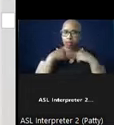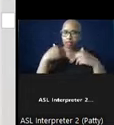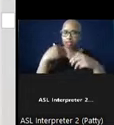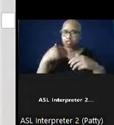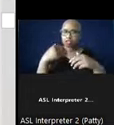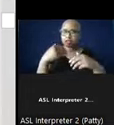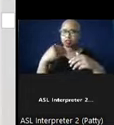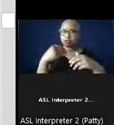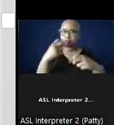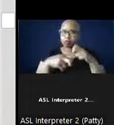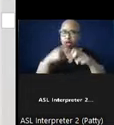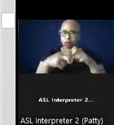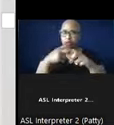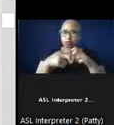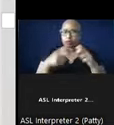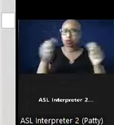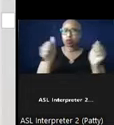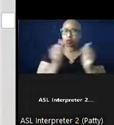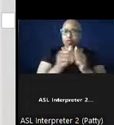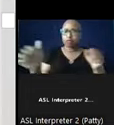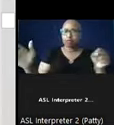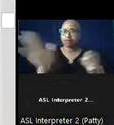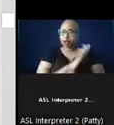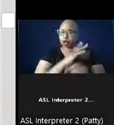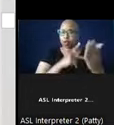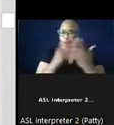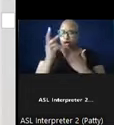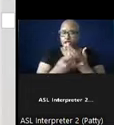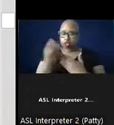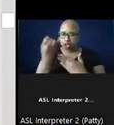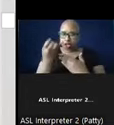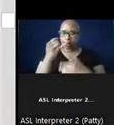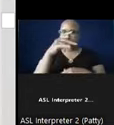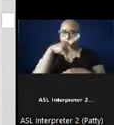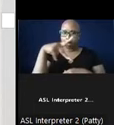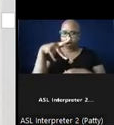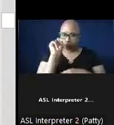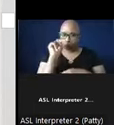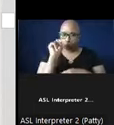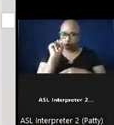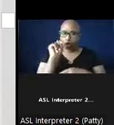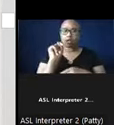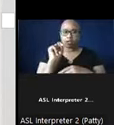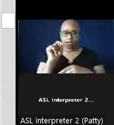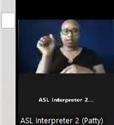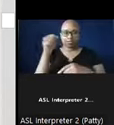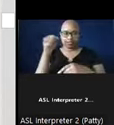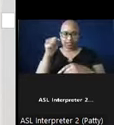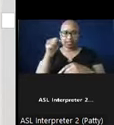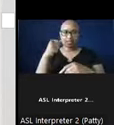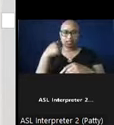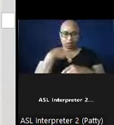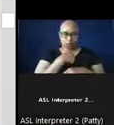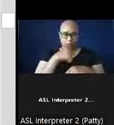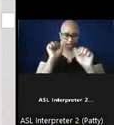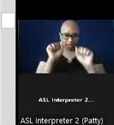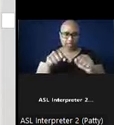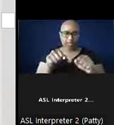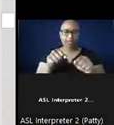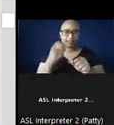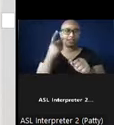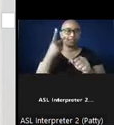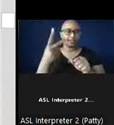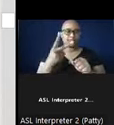project PowerPoint presentation mode. Is that accurate? Yeah, we can see your little thumbnails along the